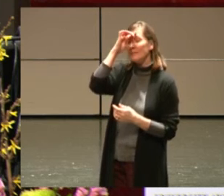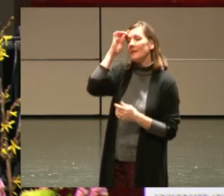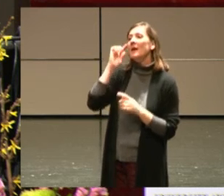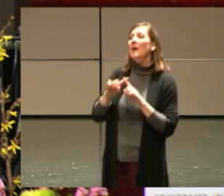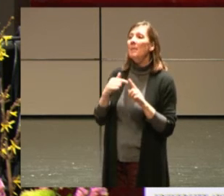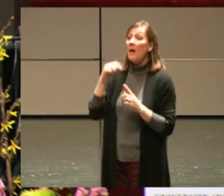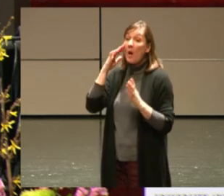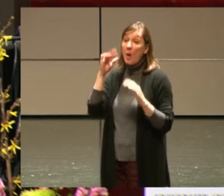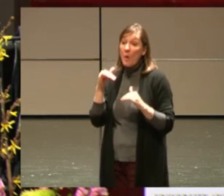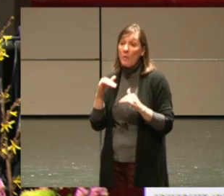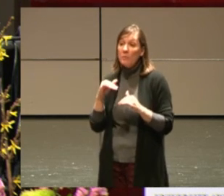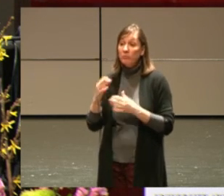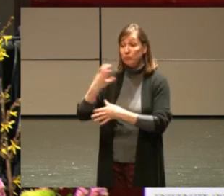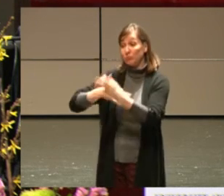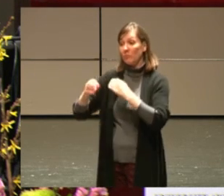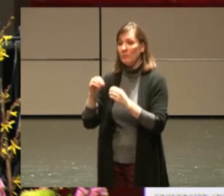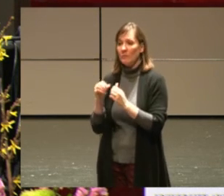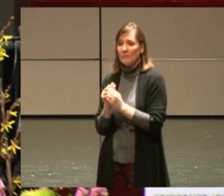in some manner